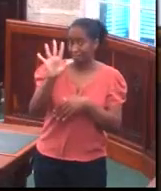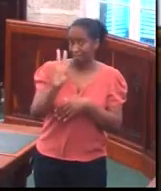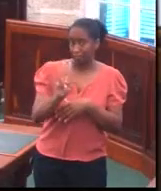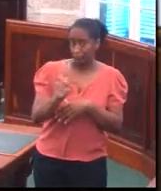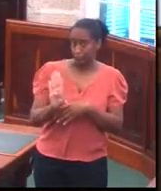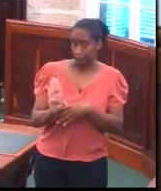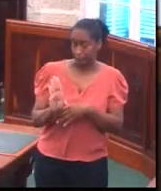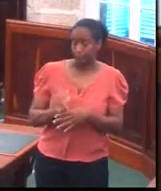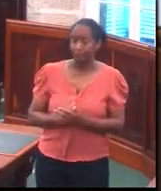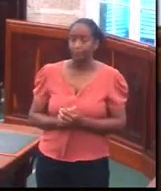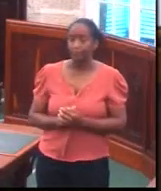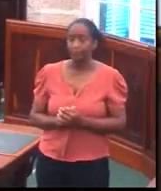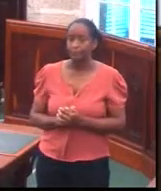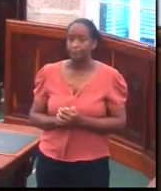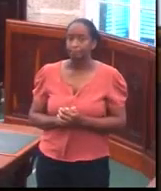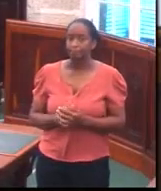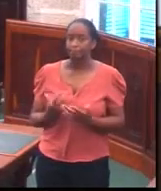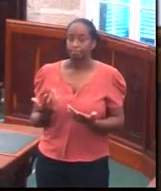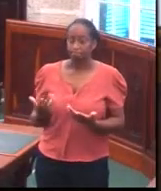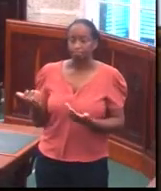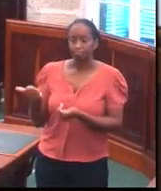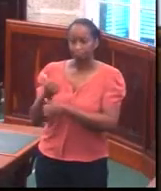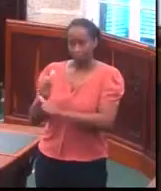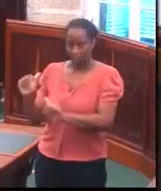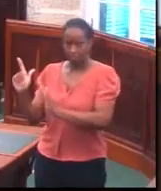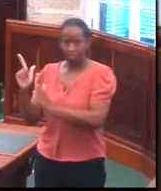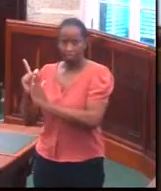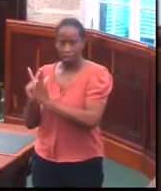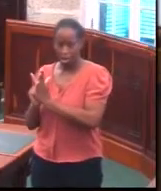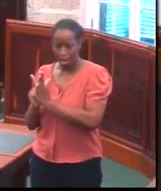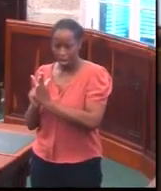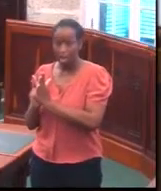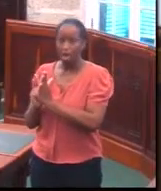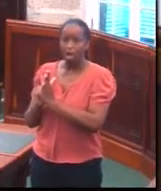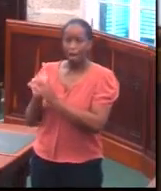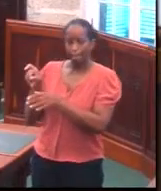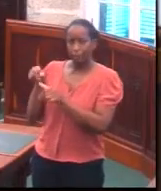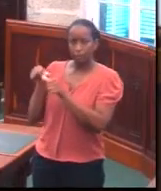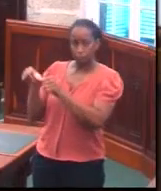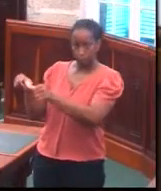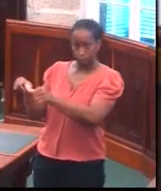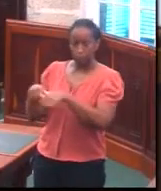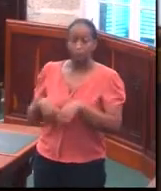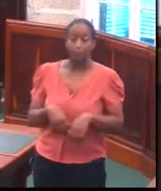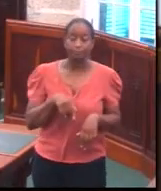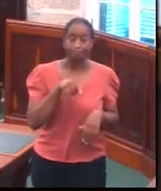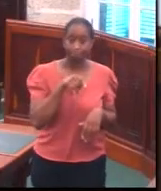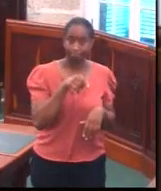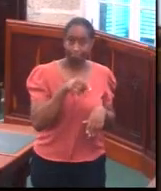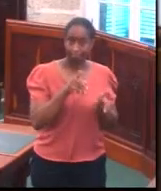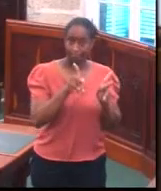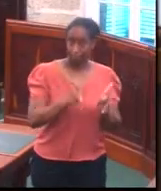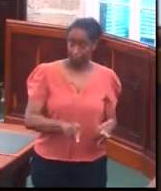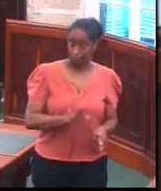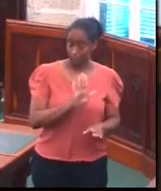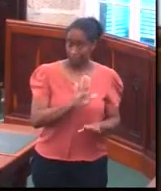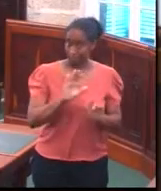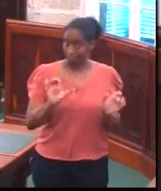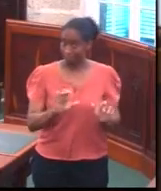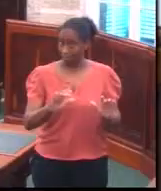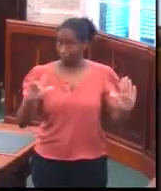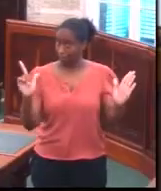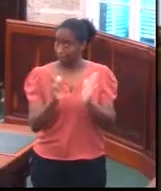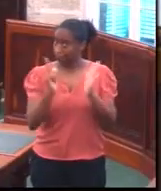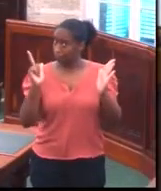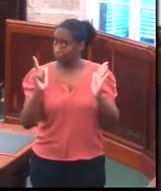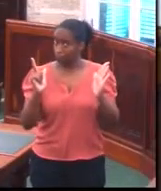notwithstanding any other law, a person does not commit an offense if the communication is intercepted by an